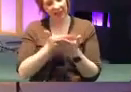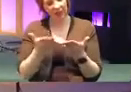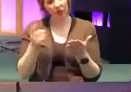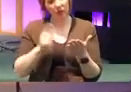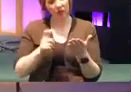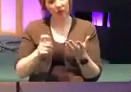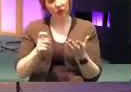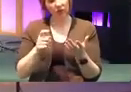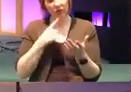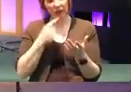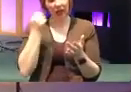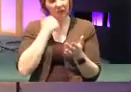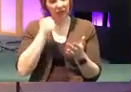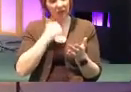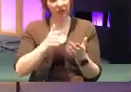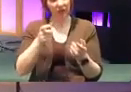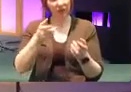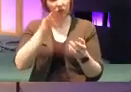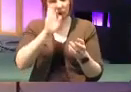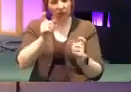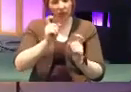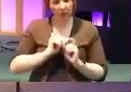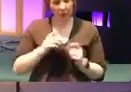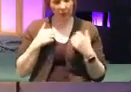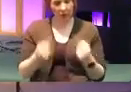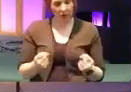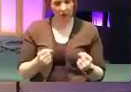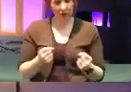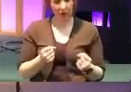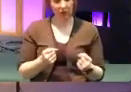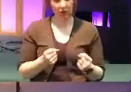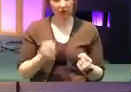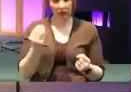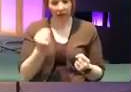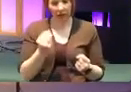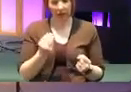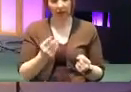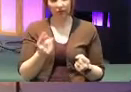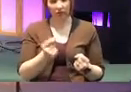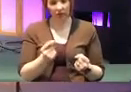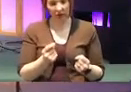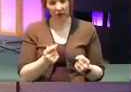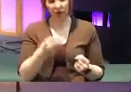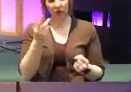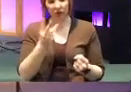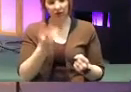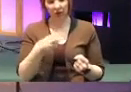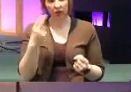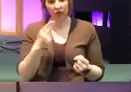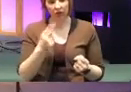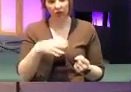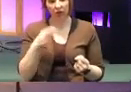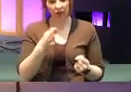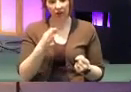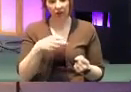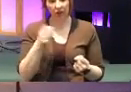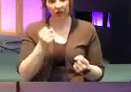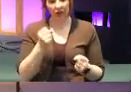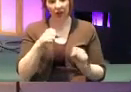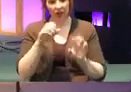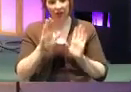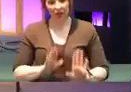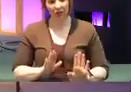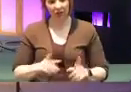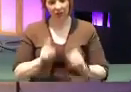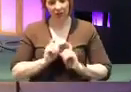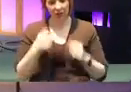grant me boldness for today. And Tuesday, we need to pray that you would grant us boldness for the day. And Wednesday, we need to pray that you would